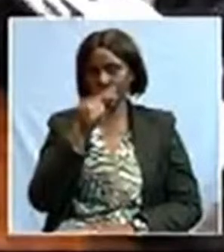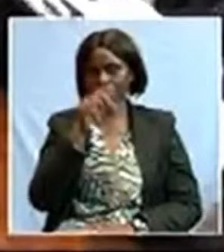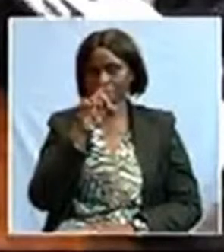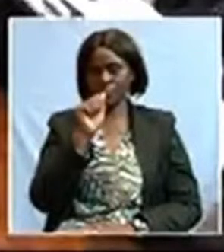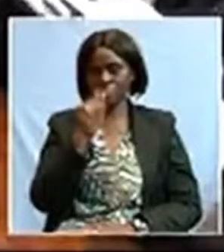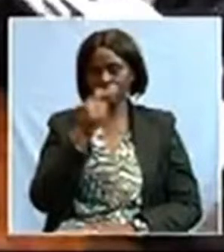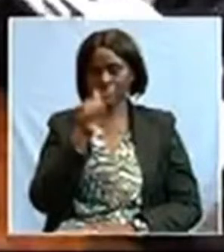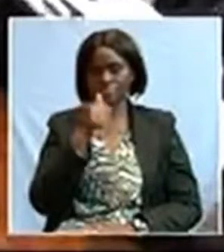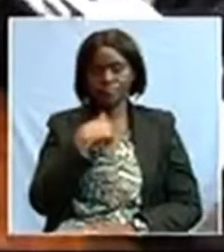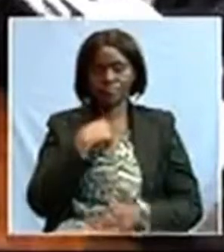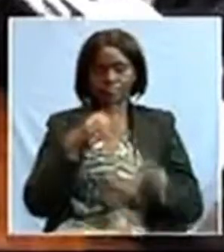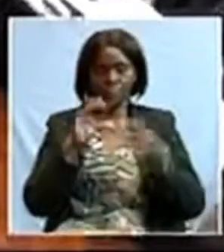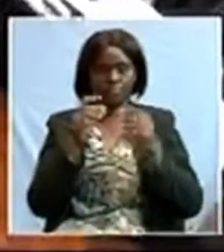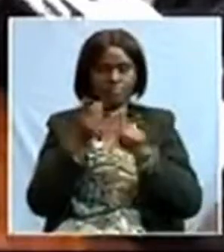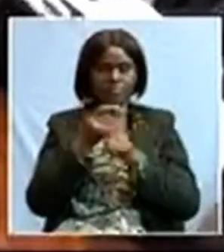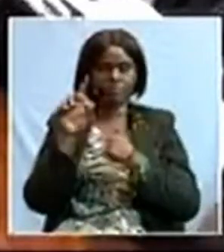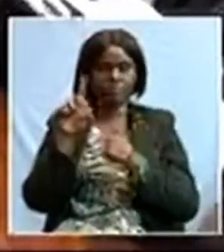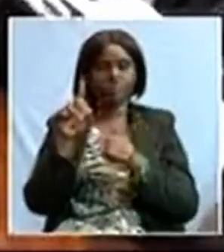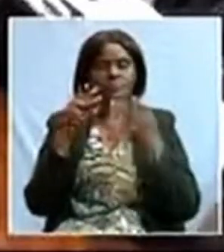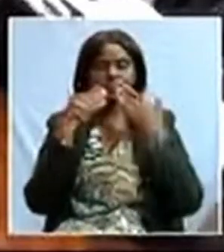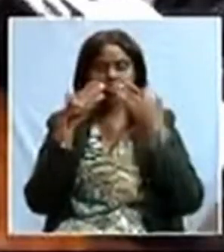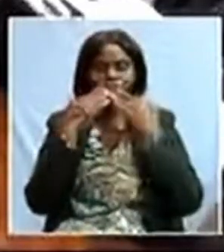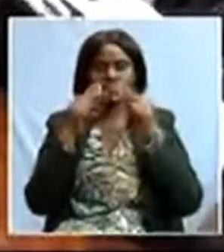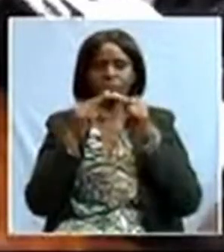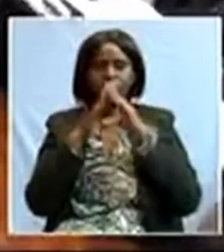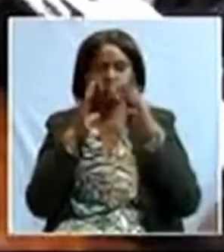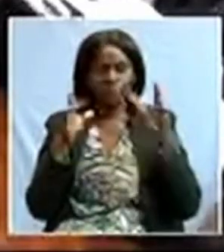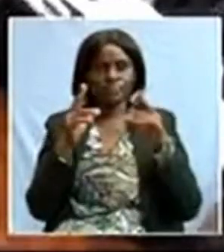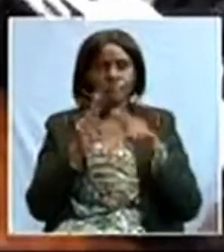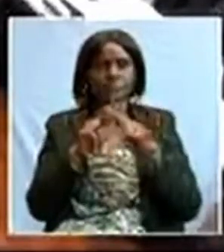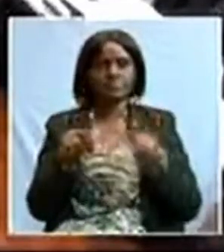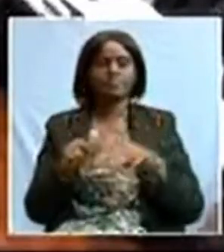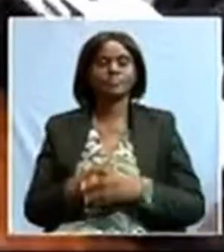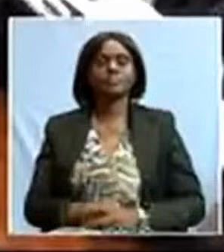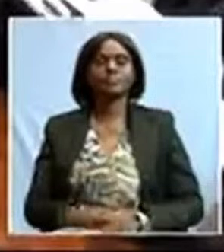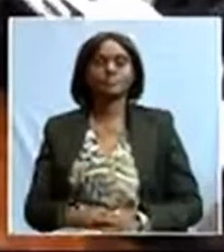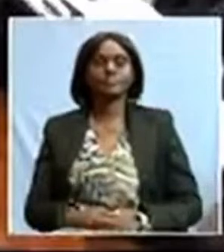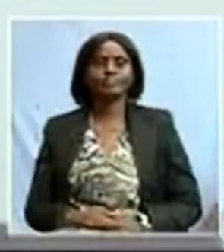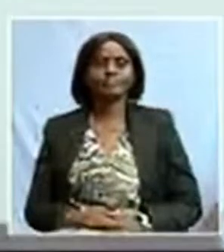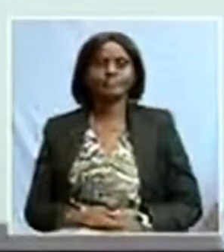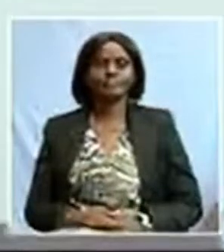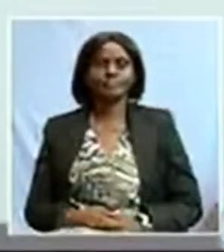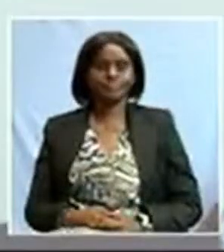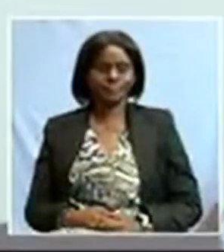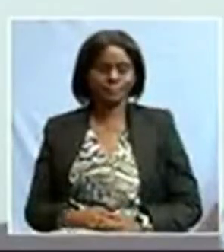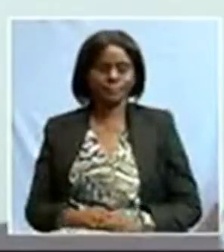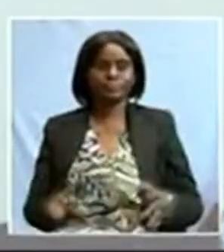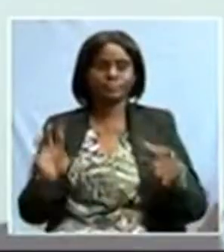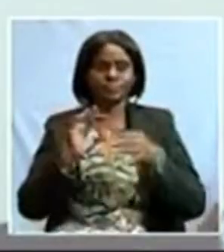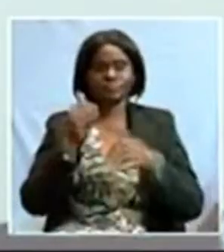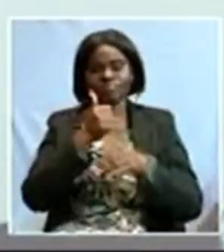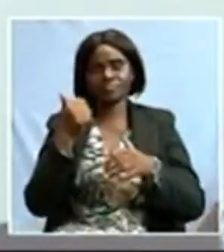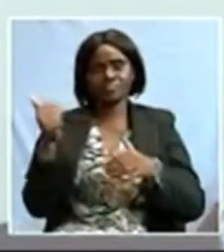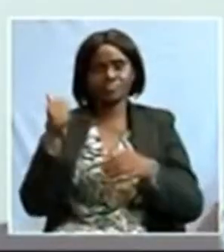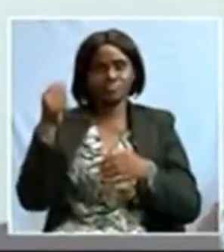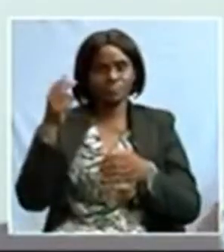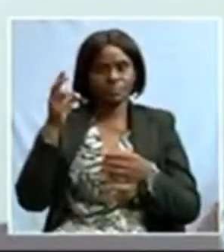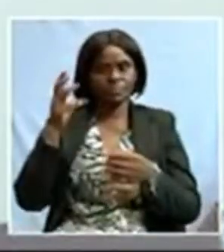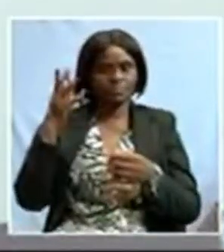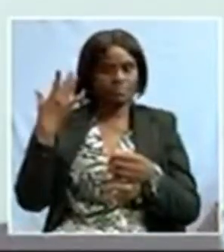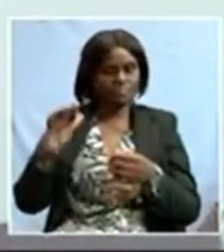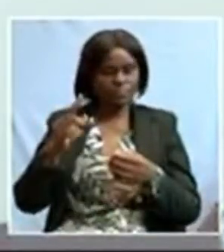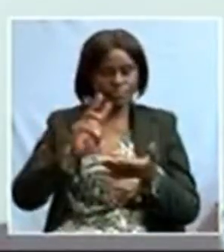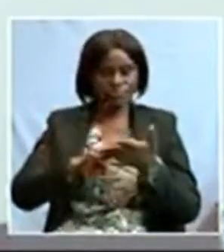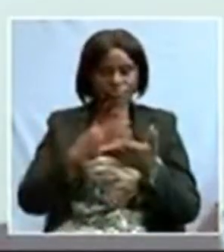joining you from Dundumwezi constituency. Thank you so very much, Chair. Thank you so much. We've been joined by another permanent witness